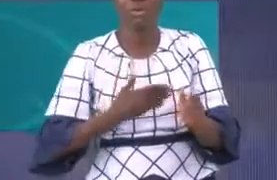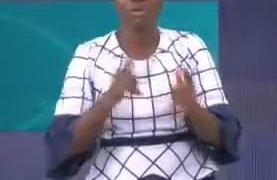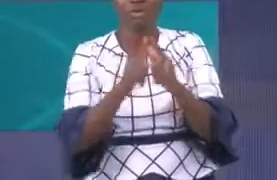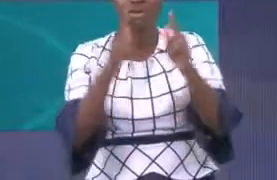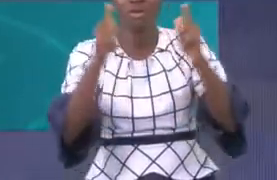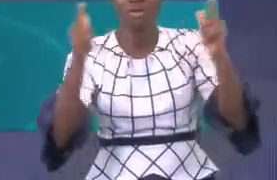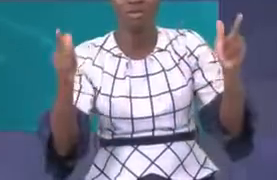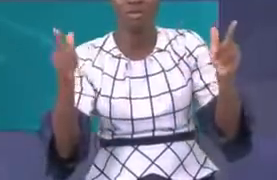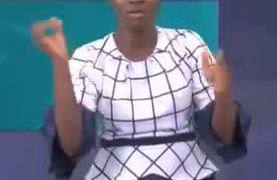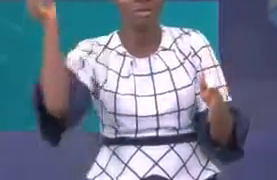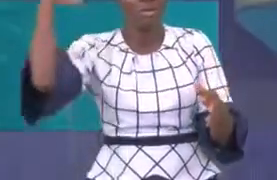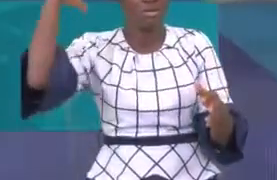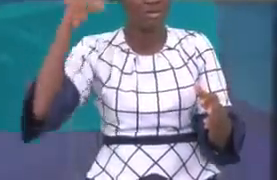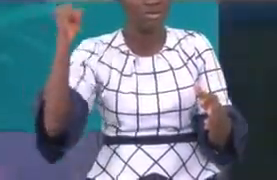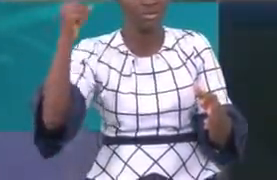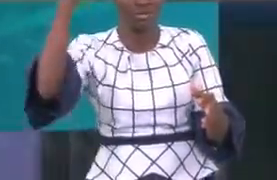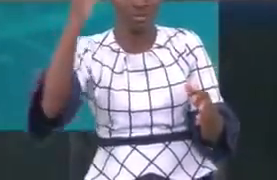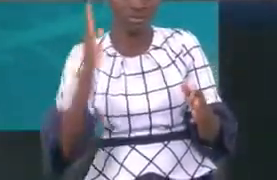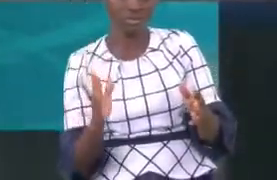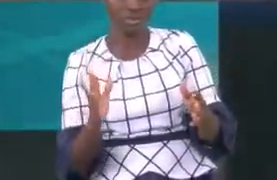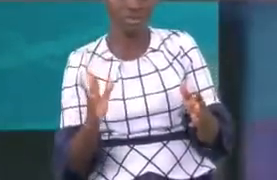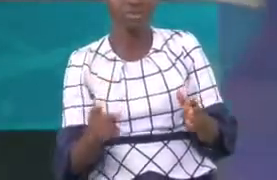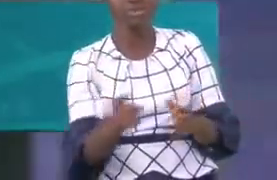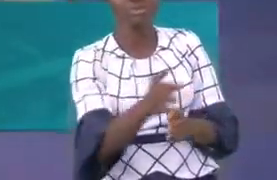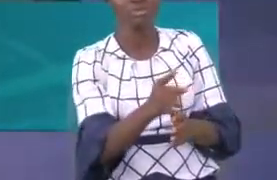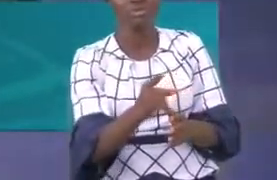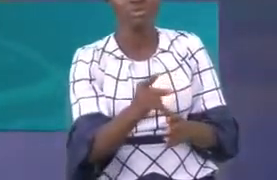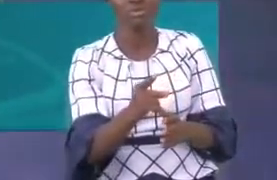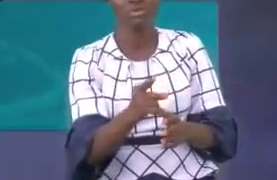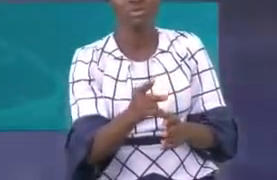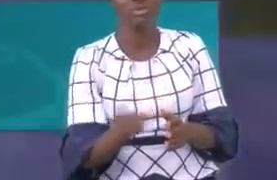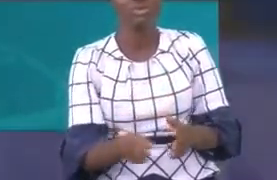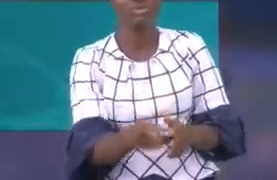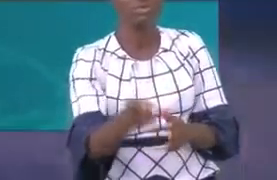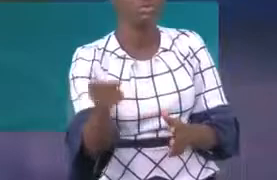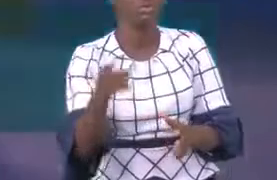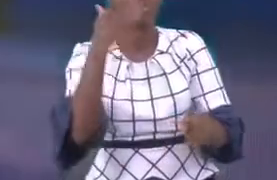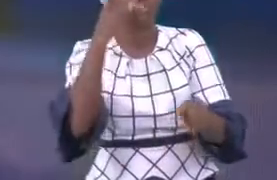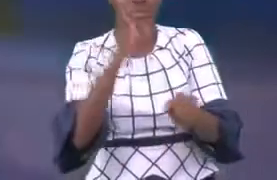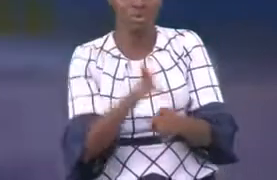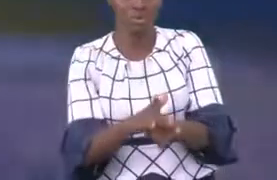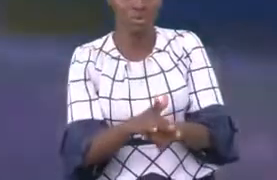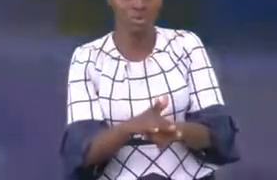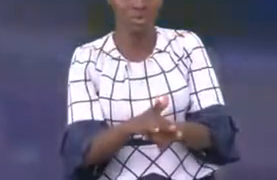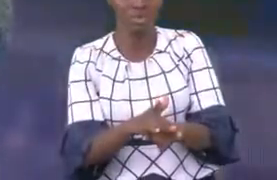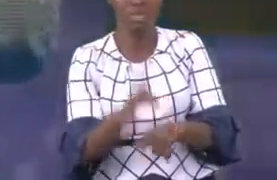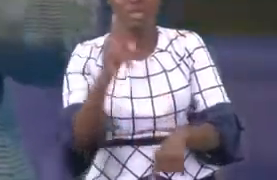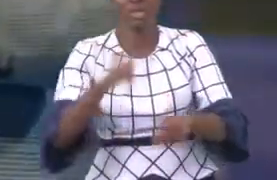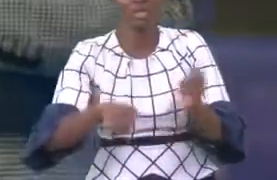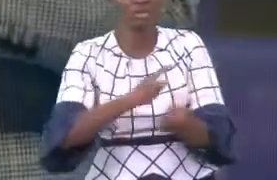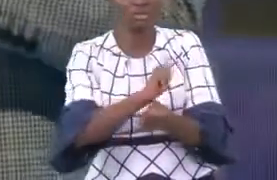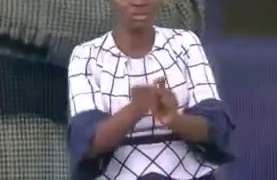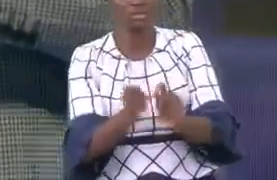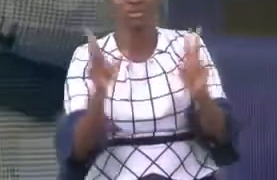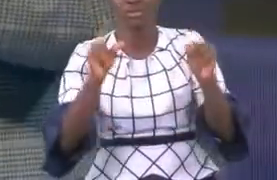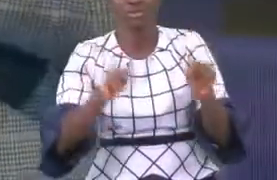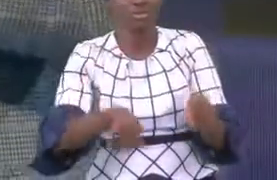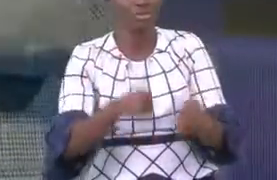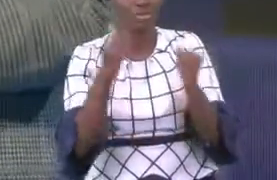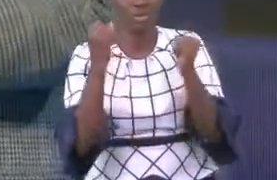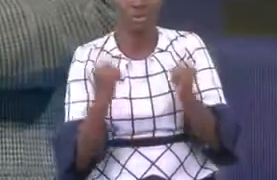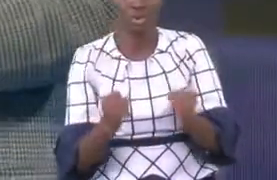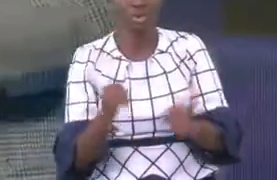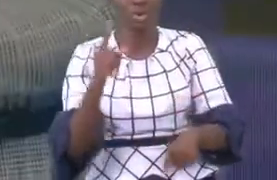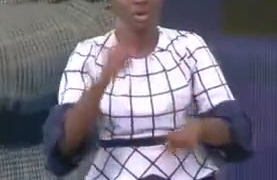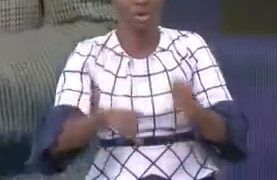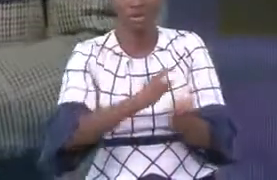can change them. No power can alter them. Number two, therefore, is the unwavering promise